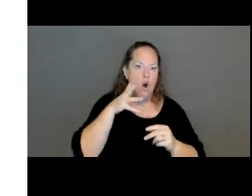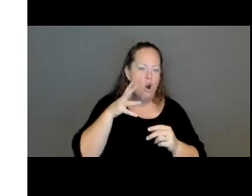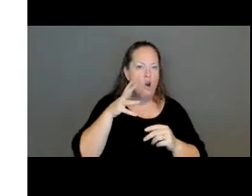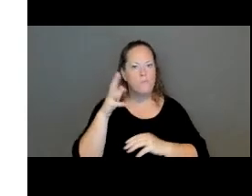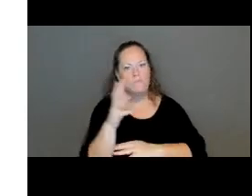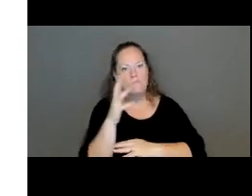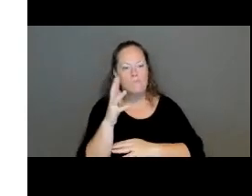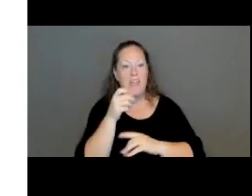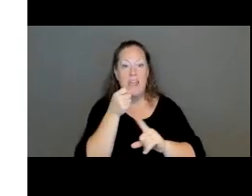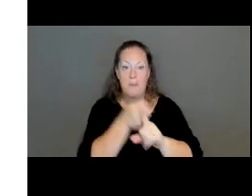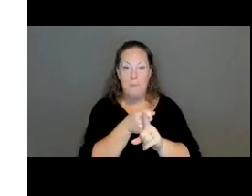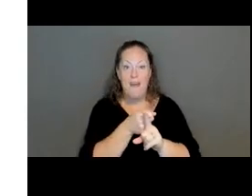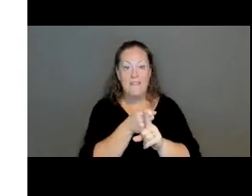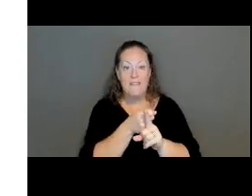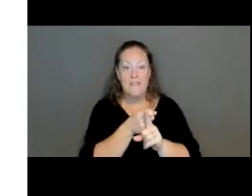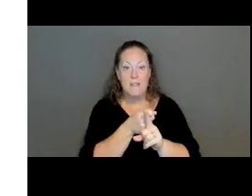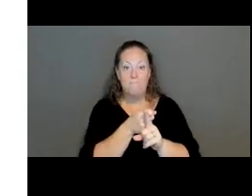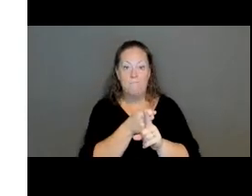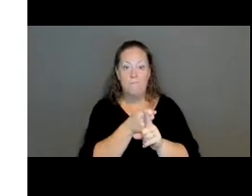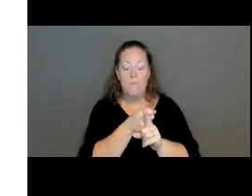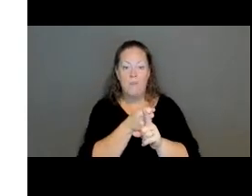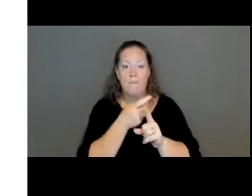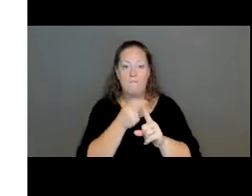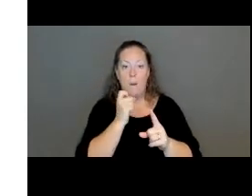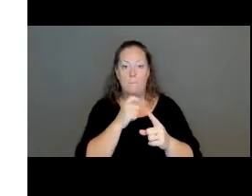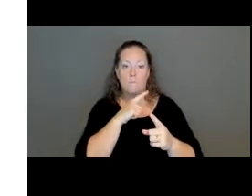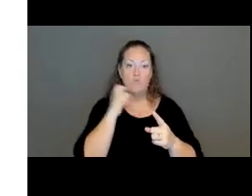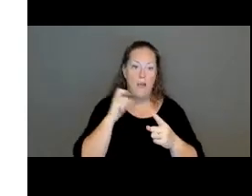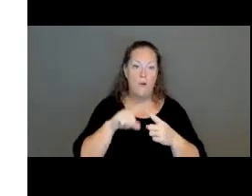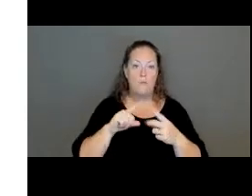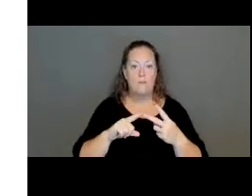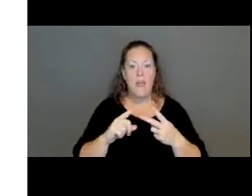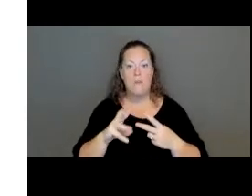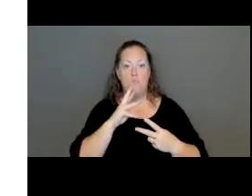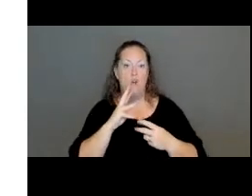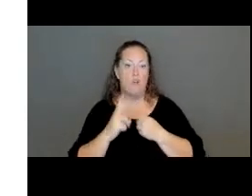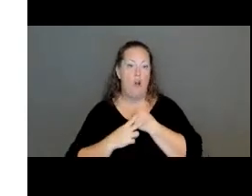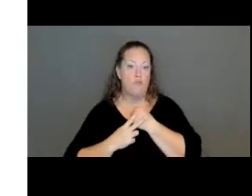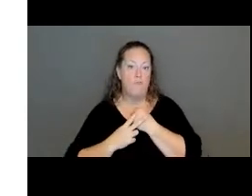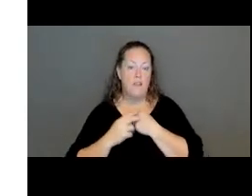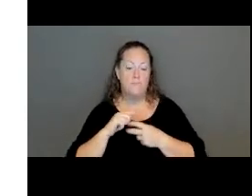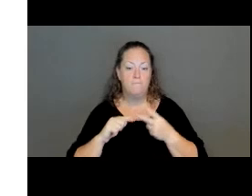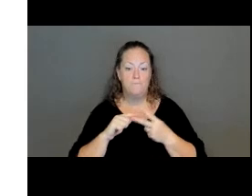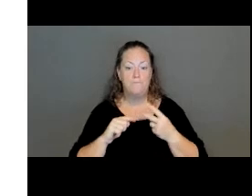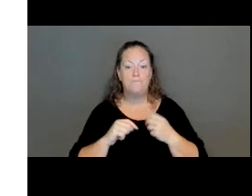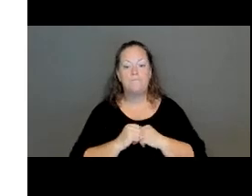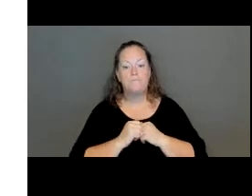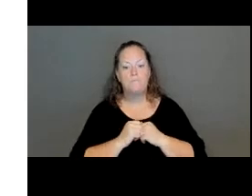working with drought and working with water conservation. And unrelated